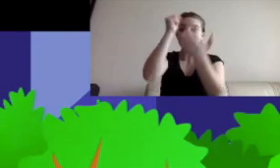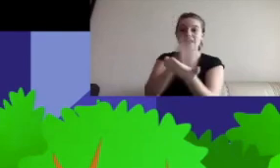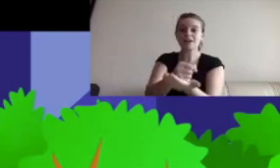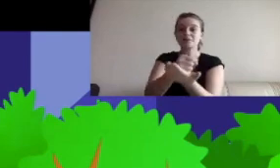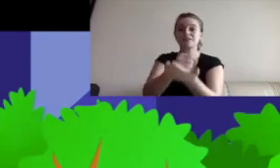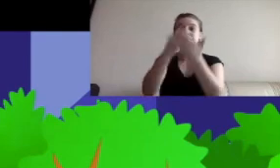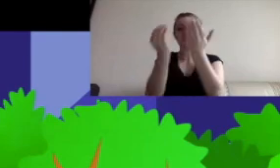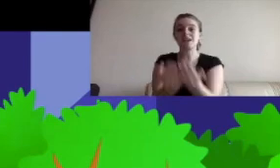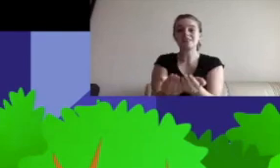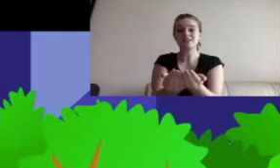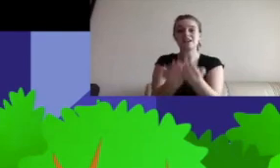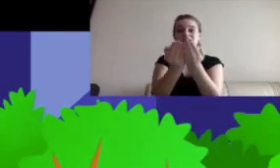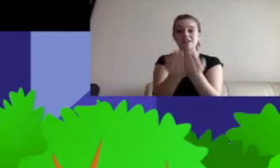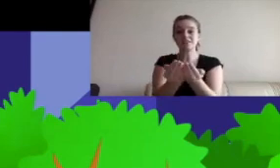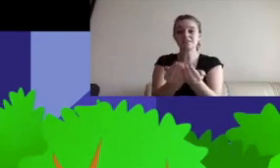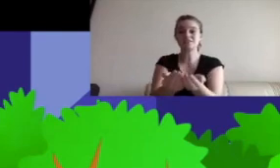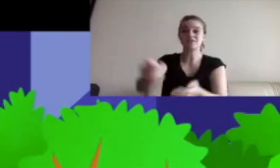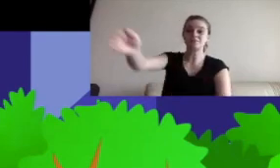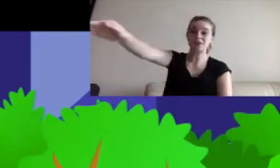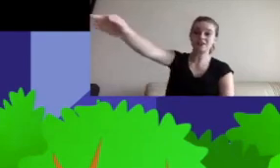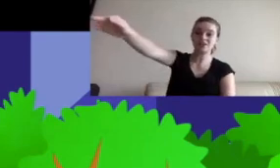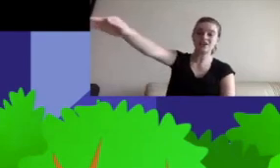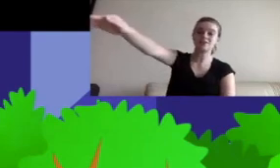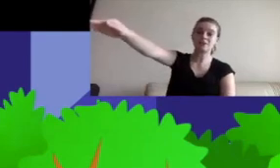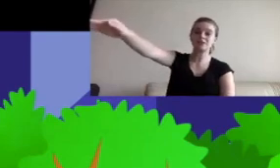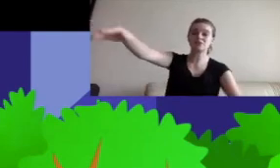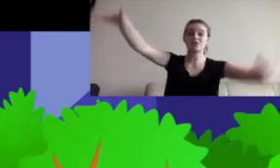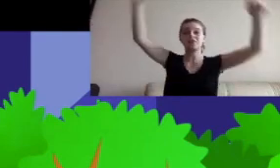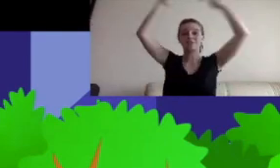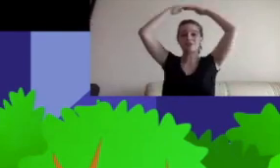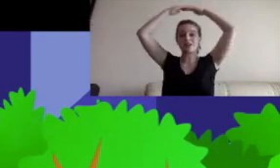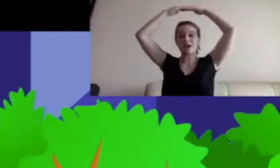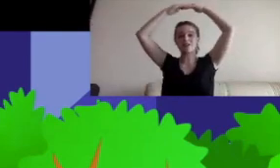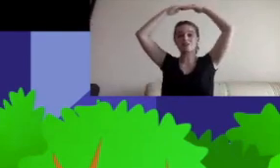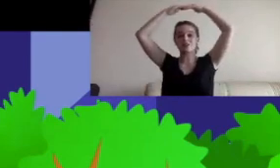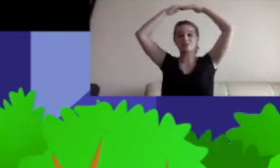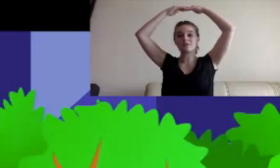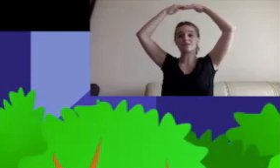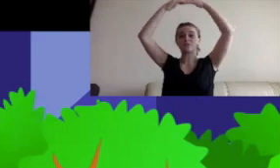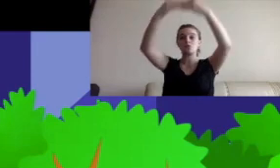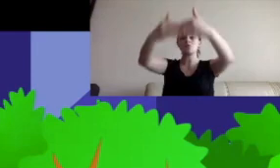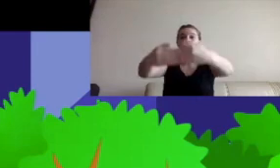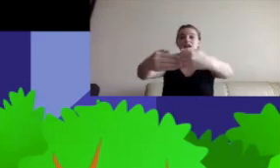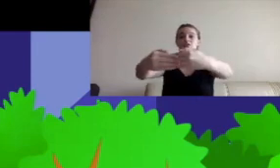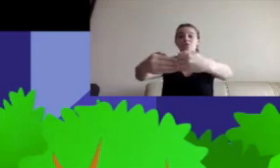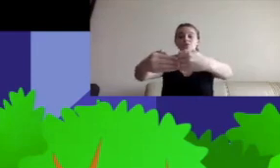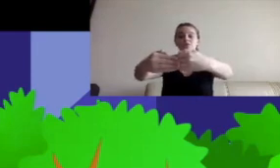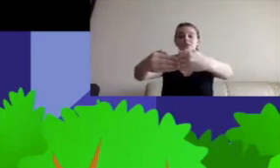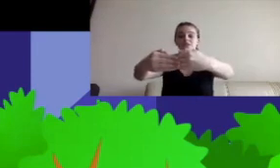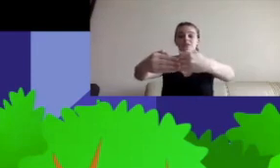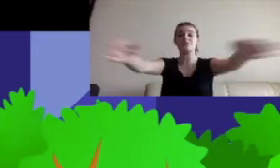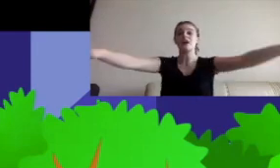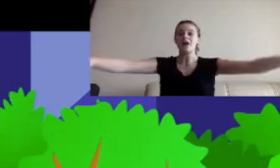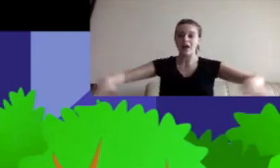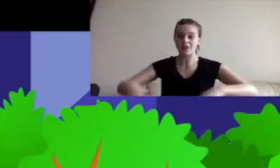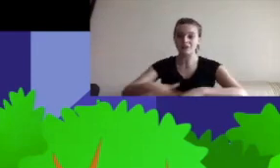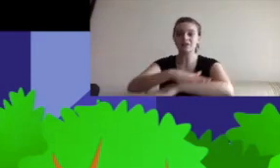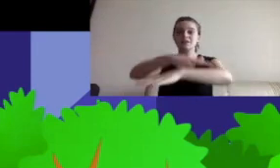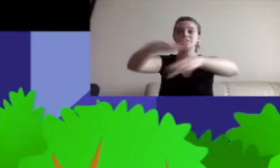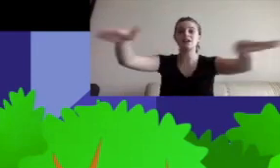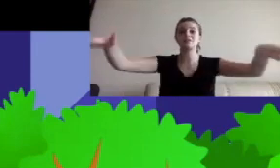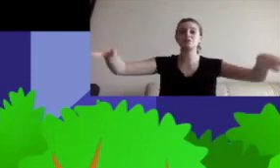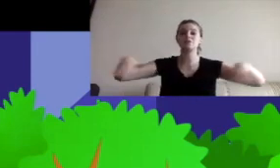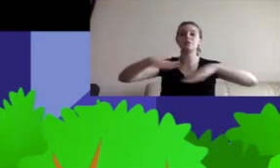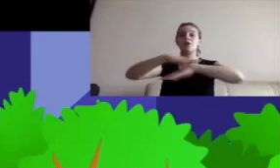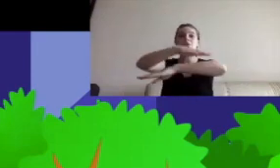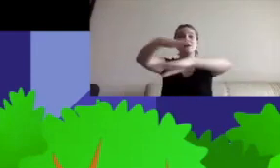The egg was in the nest and the nest was on the branch and the branch was on the tree and the tree was in the hole and the hole was in the ground and the